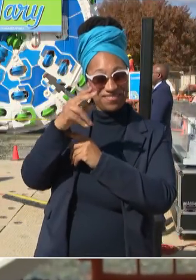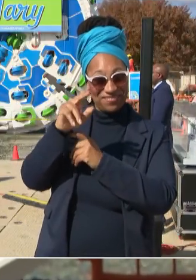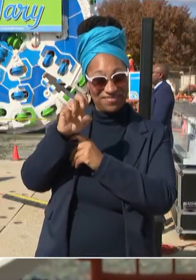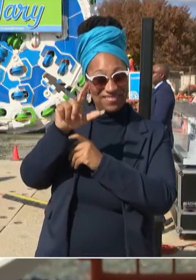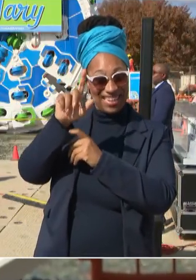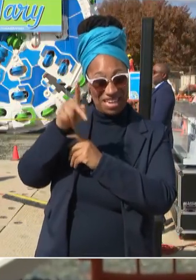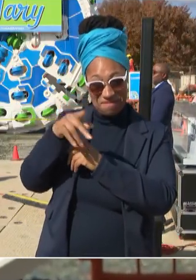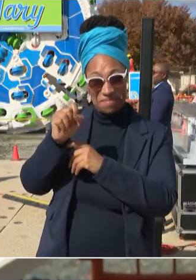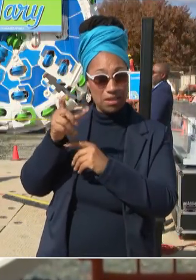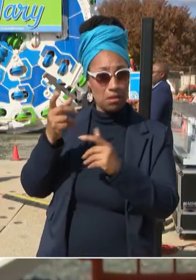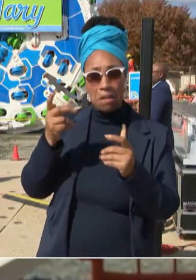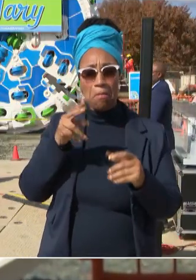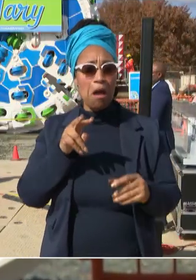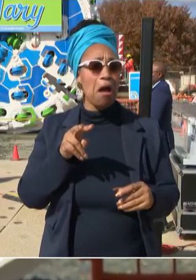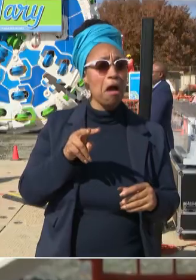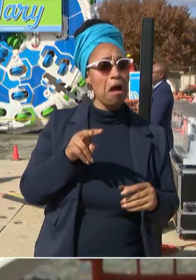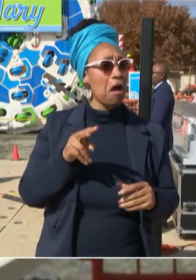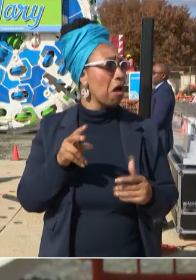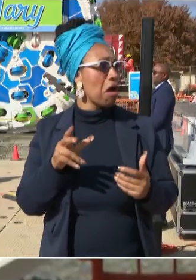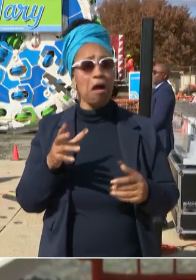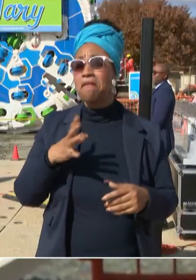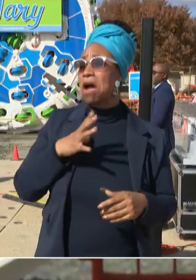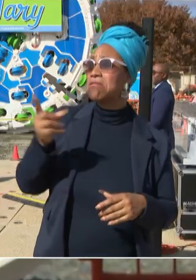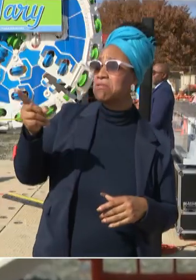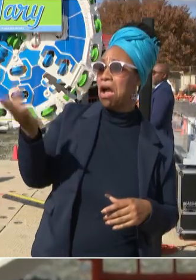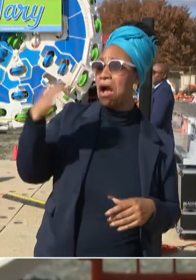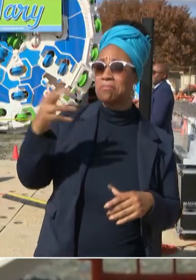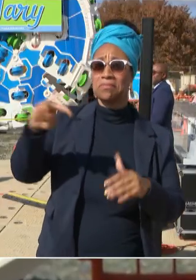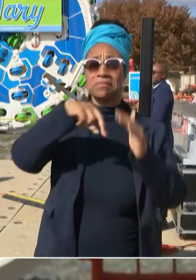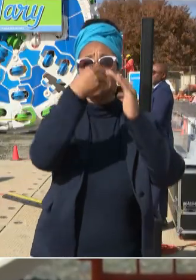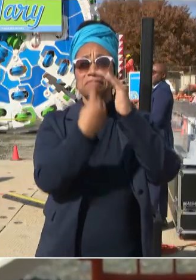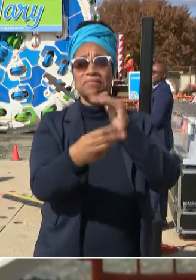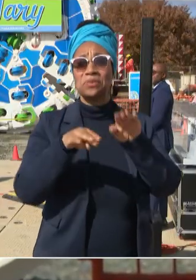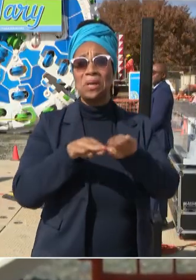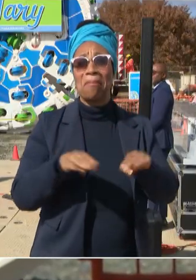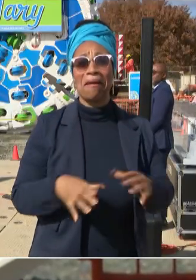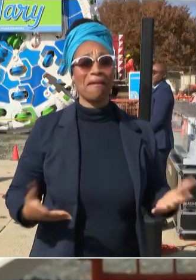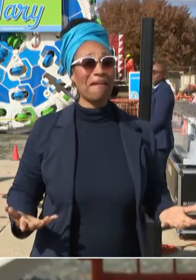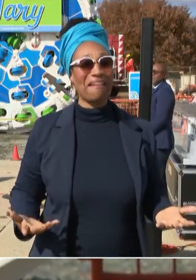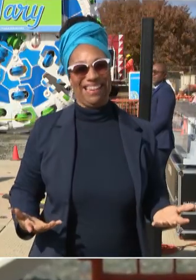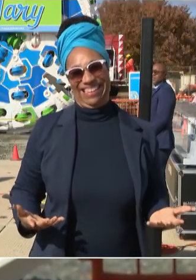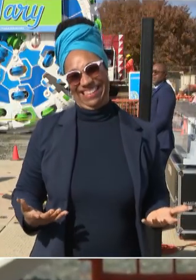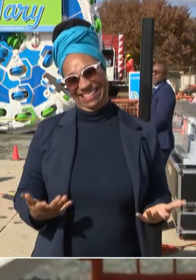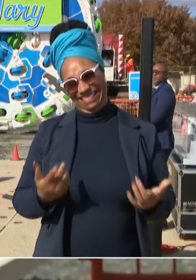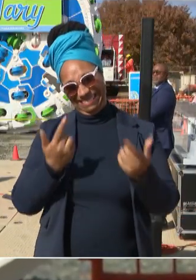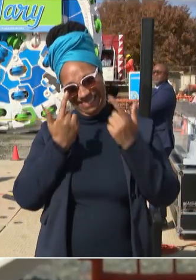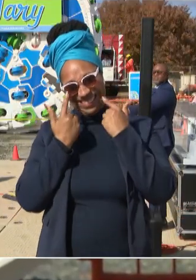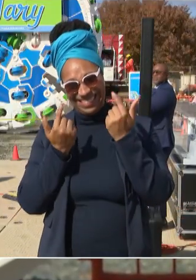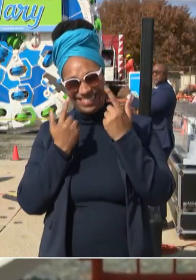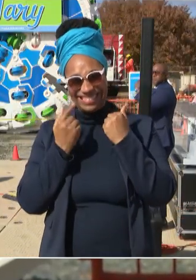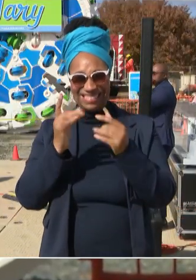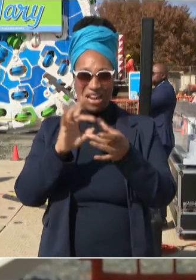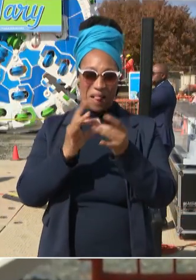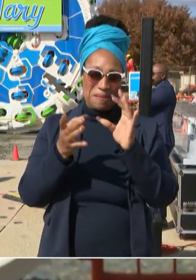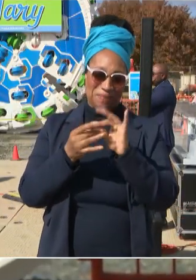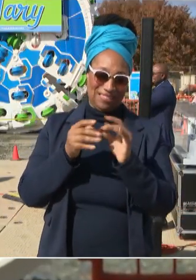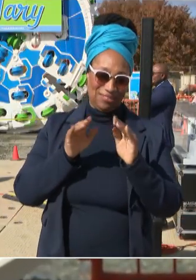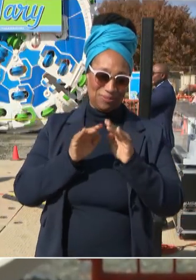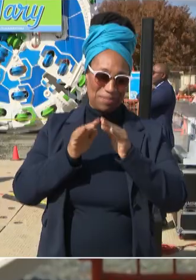And of course, this builds upon the tremendous work that the Anacostia River Tunnel is doing, which